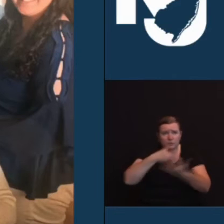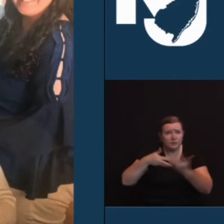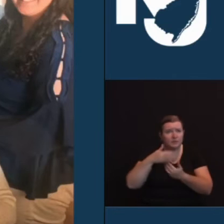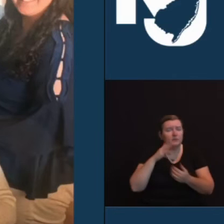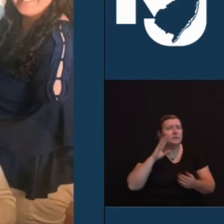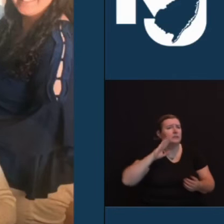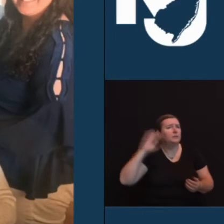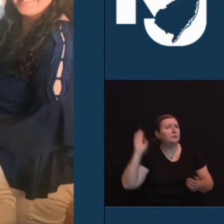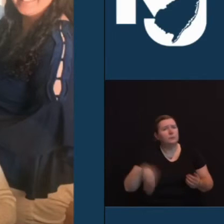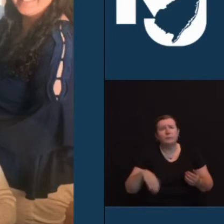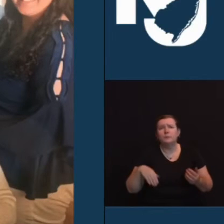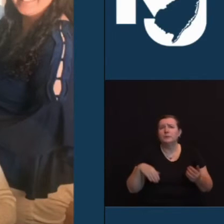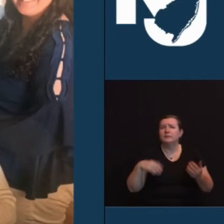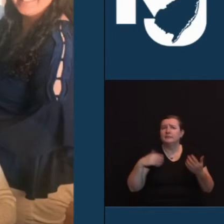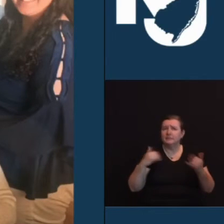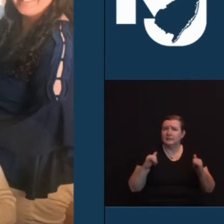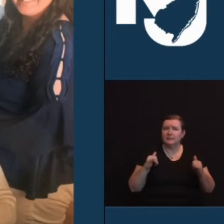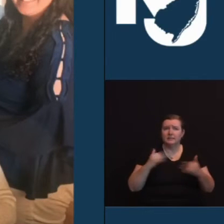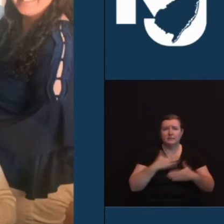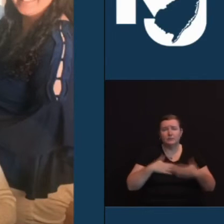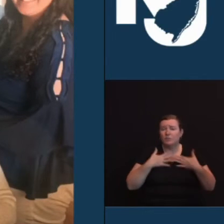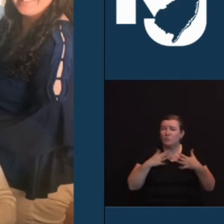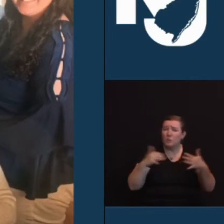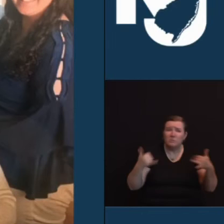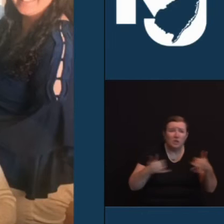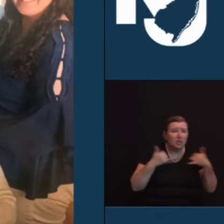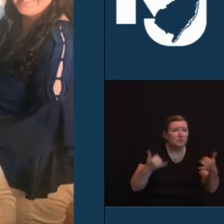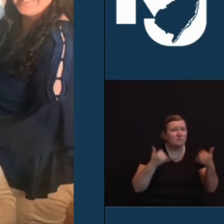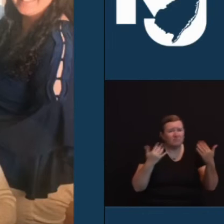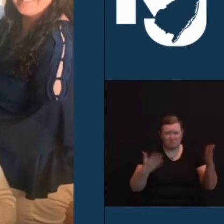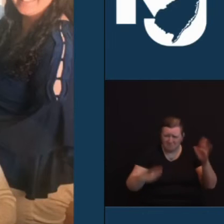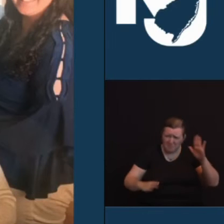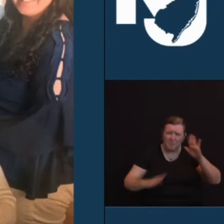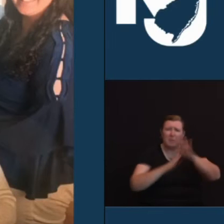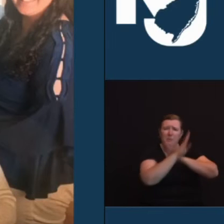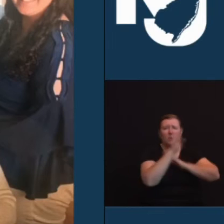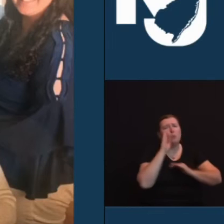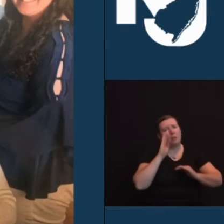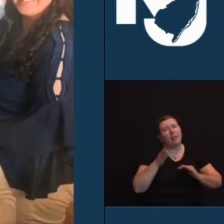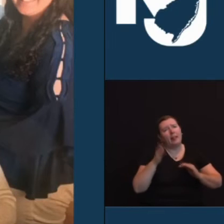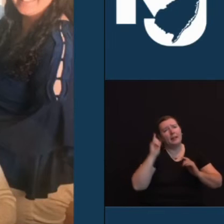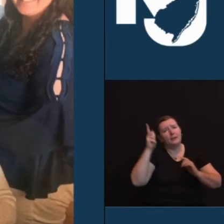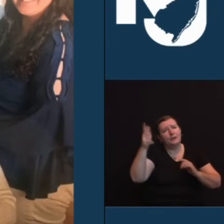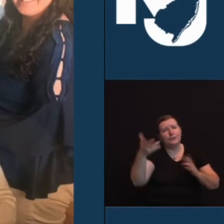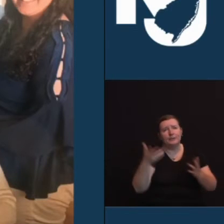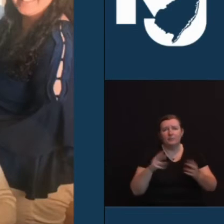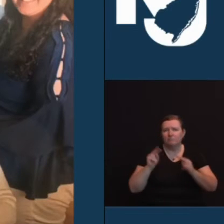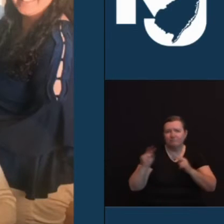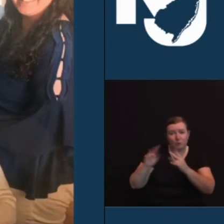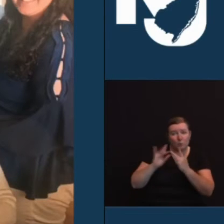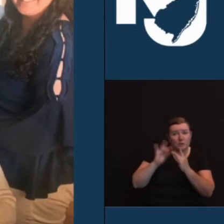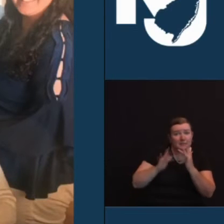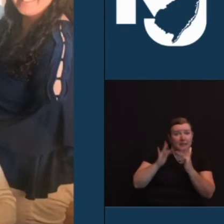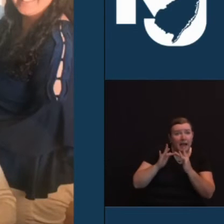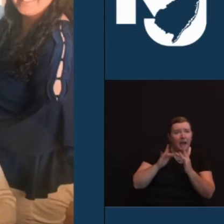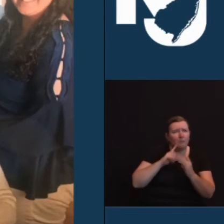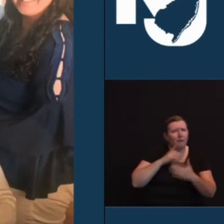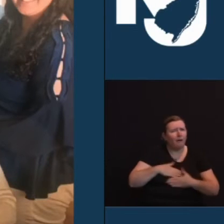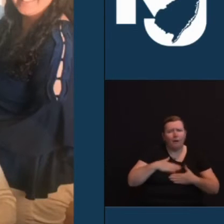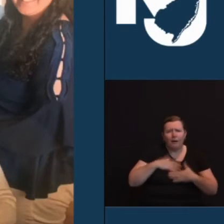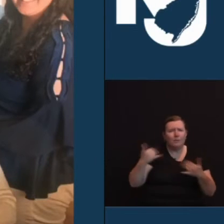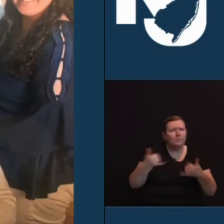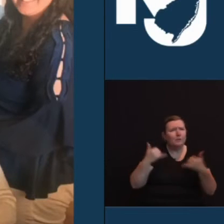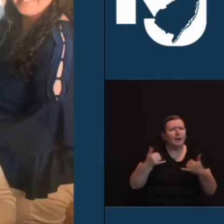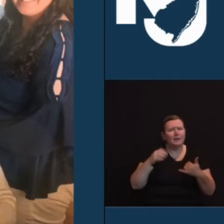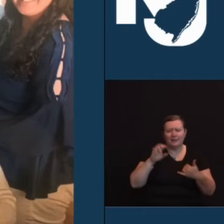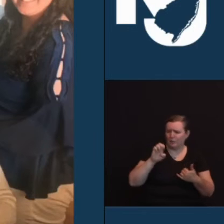at full strength. Check them out, by the way, enjoyyourparty.com. Very straightforward, enjoyyourparty.com.